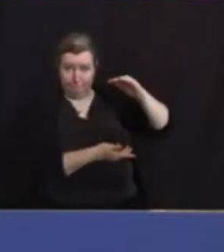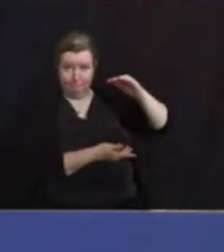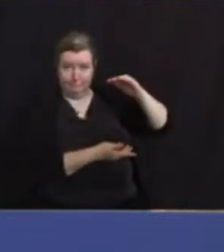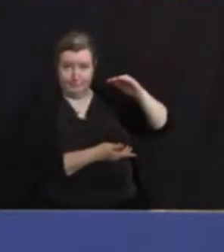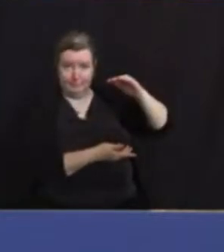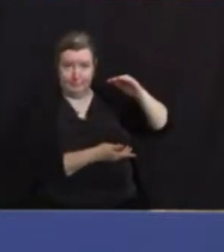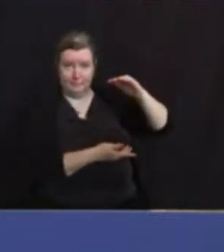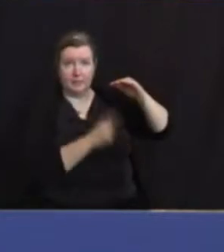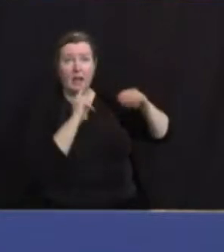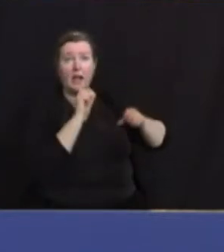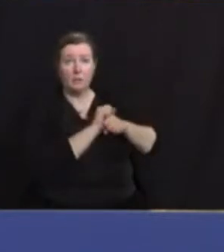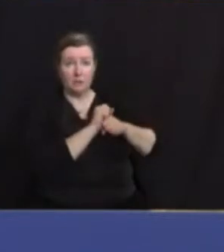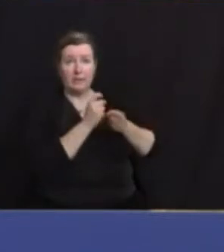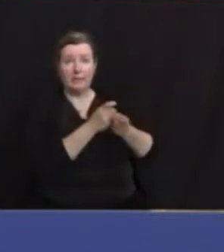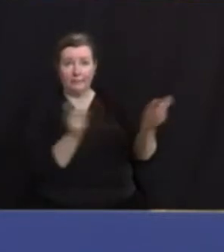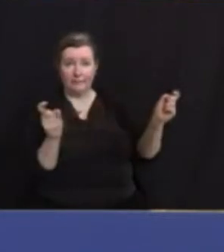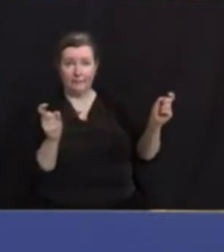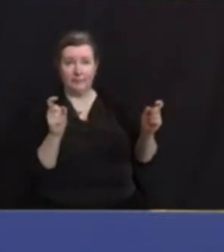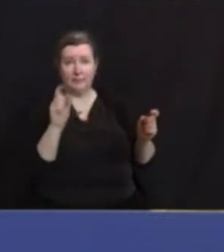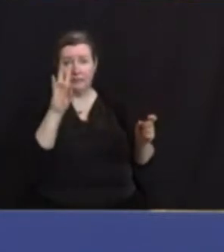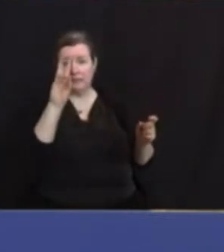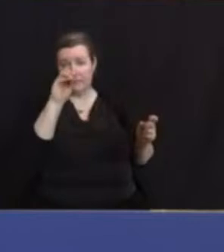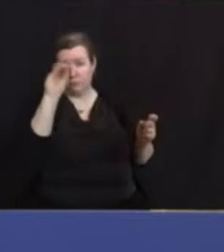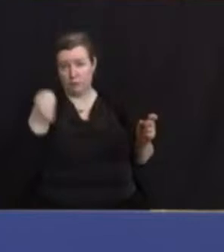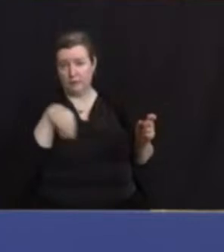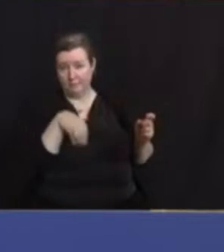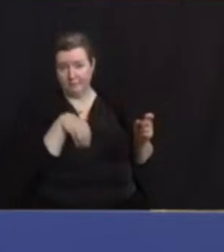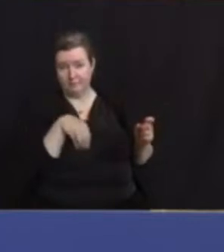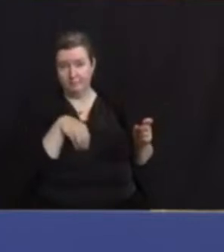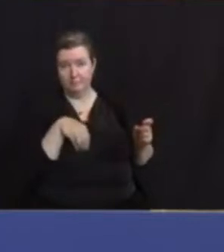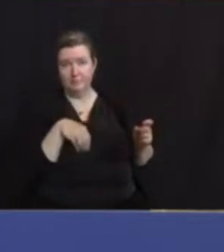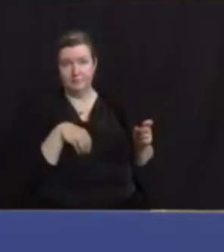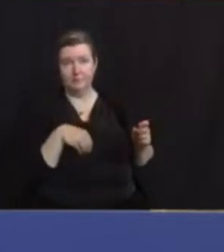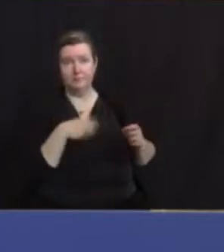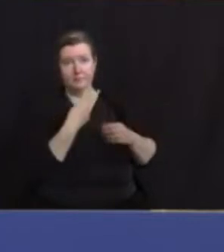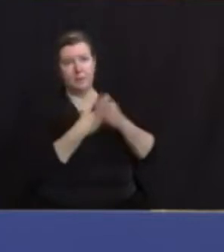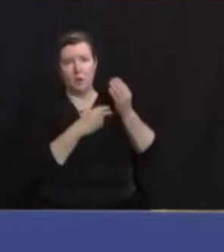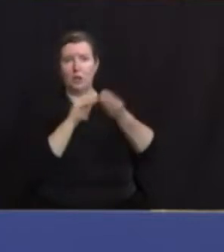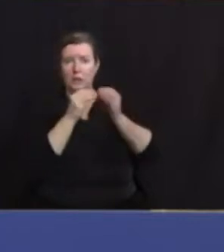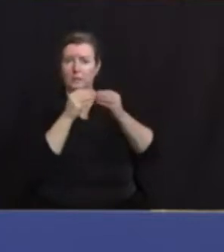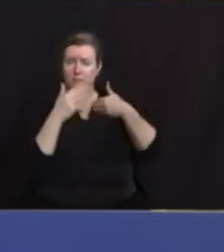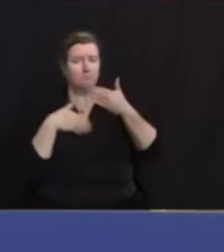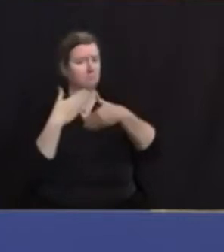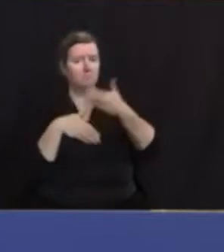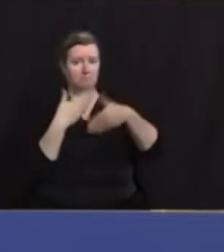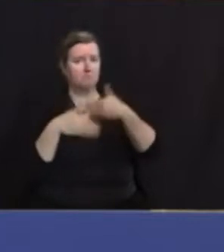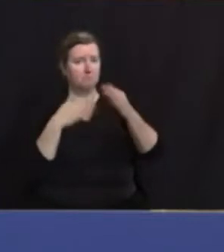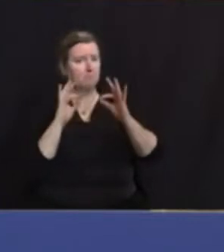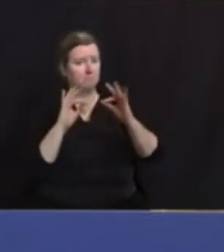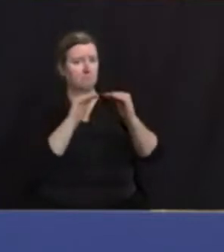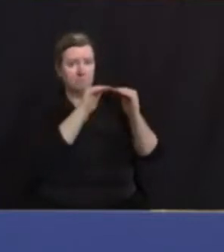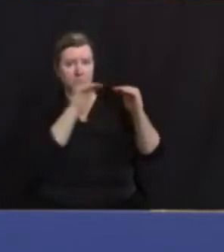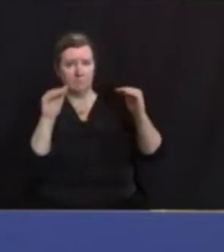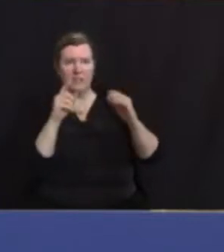70%. So both of those numbers, as we predicted, moving in the right direction. We just need more supply.